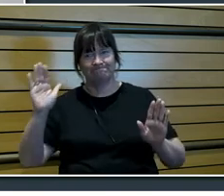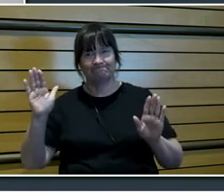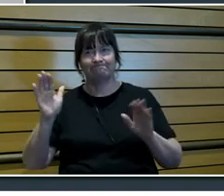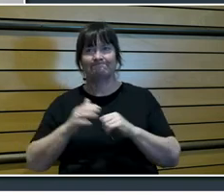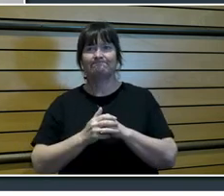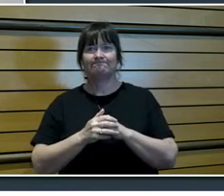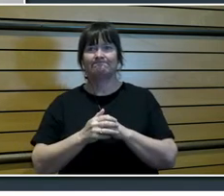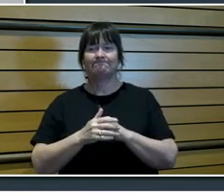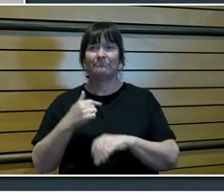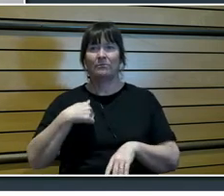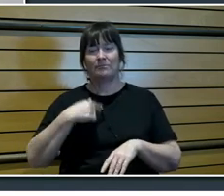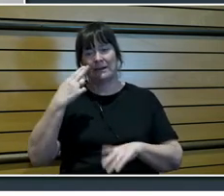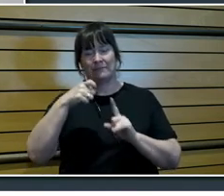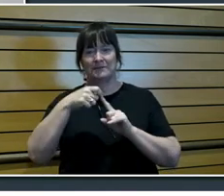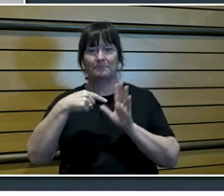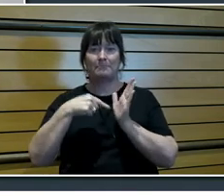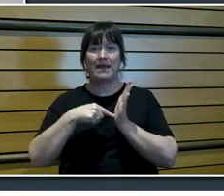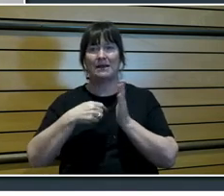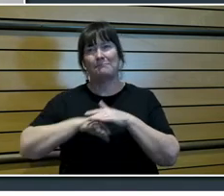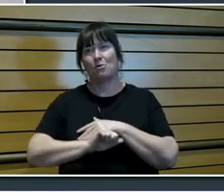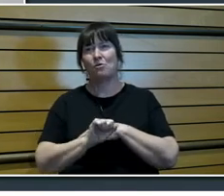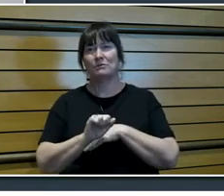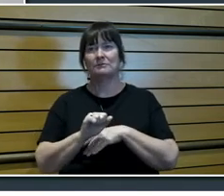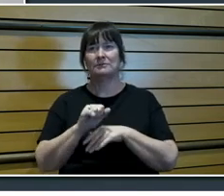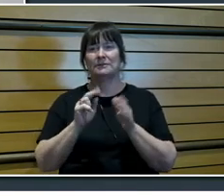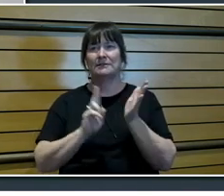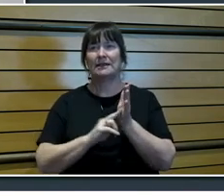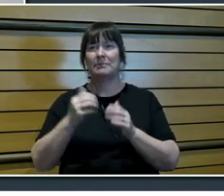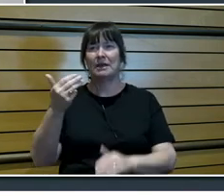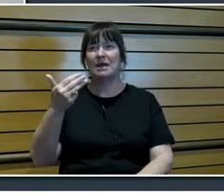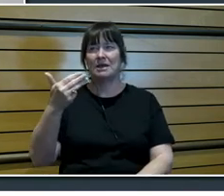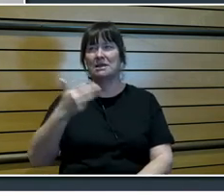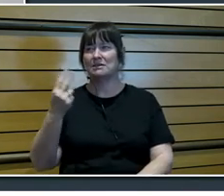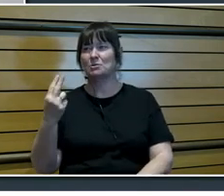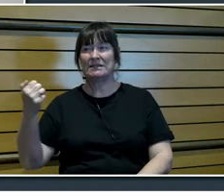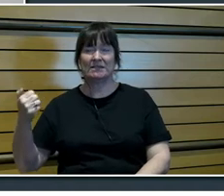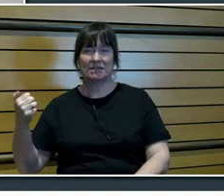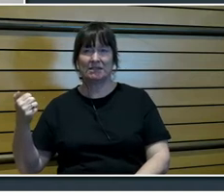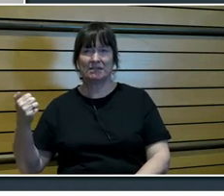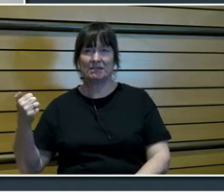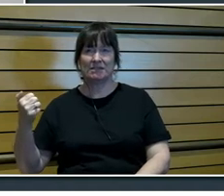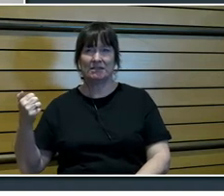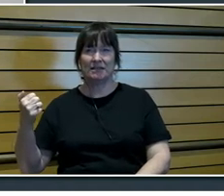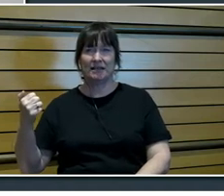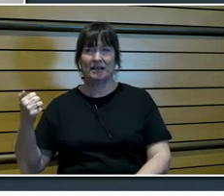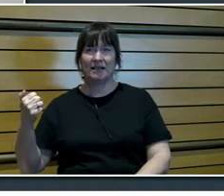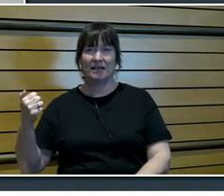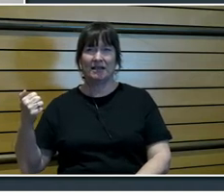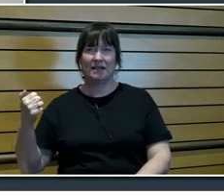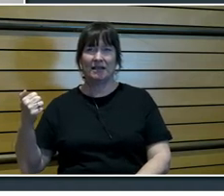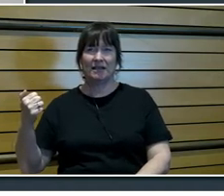Ko Pat McGill, Tokoe Ingoa, born in Napier, 1926. Most of my time I've been spent